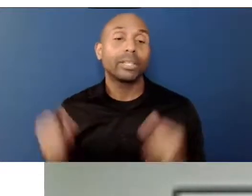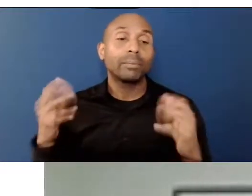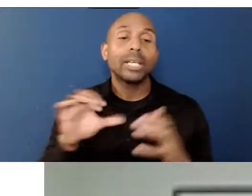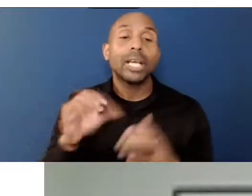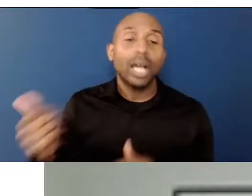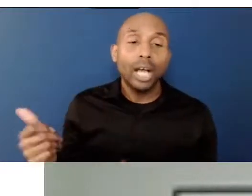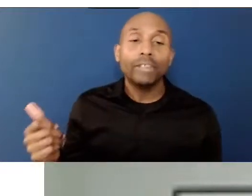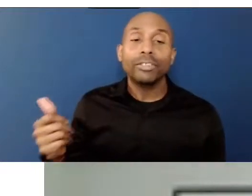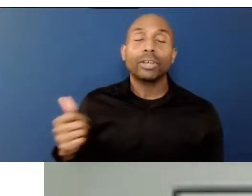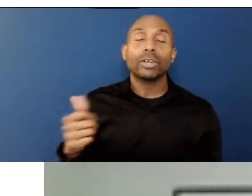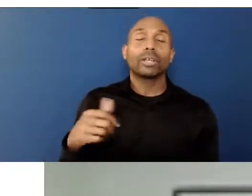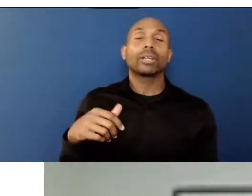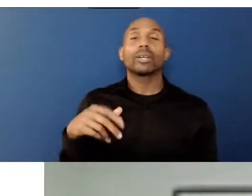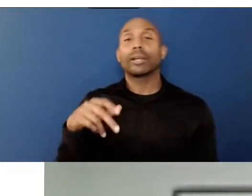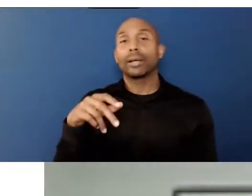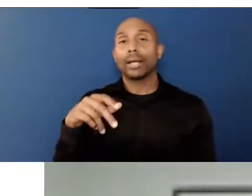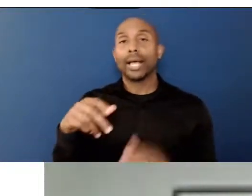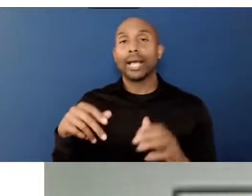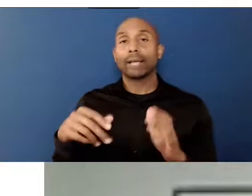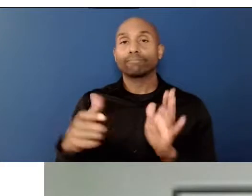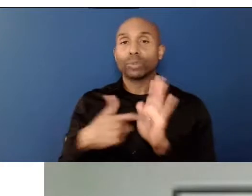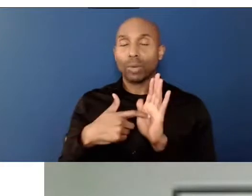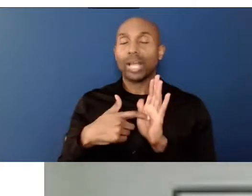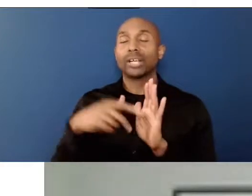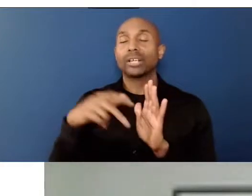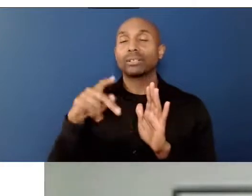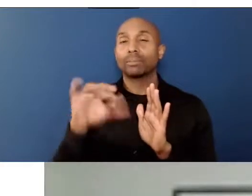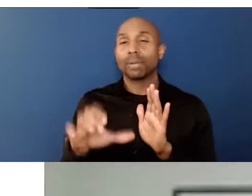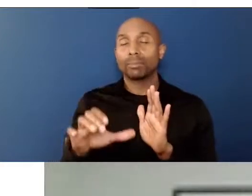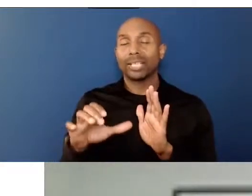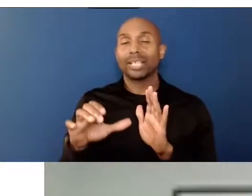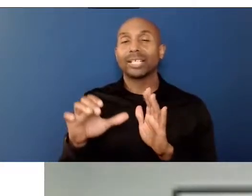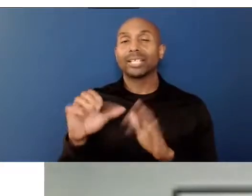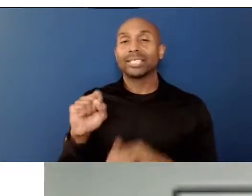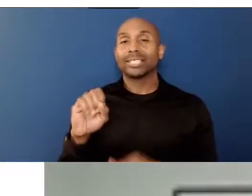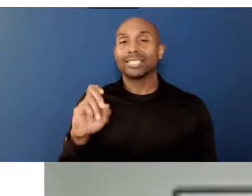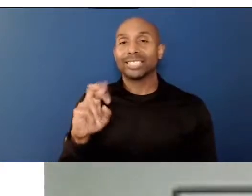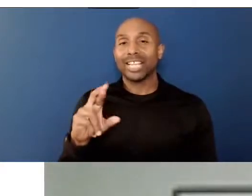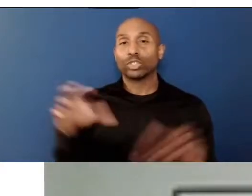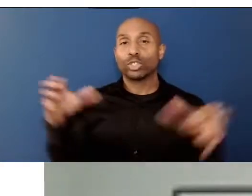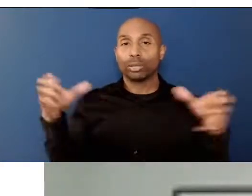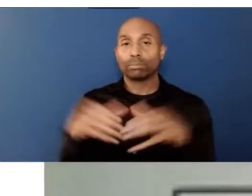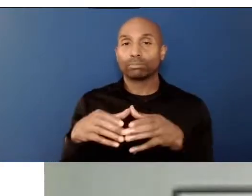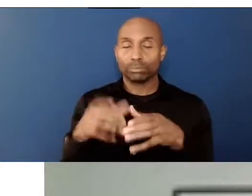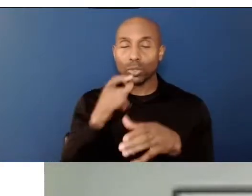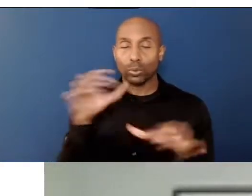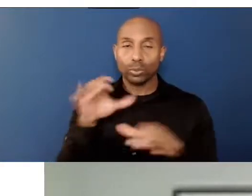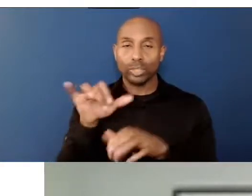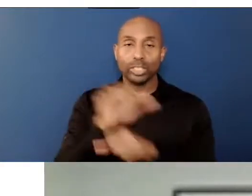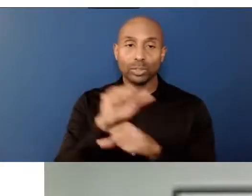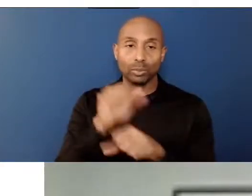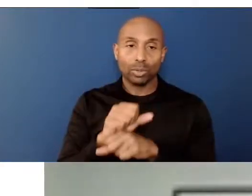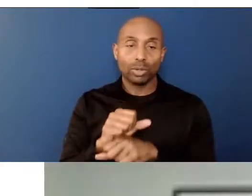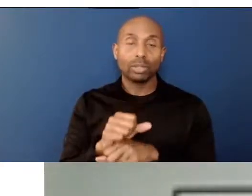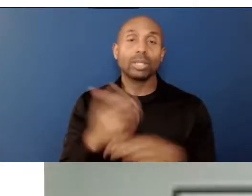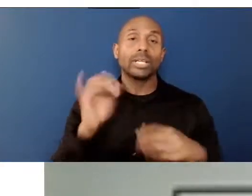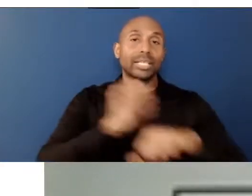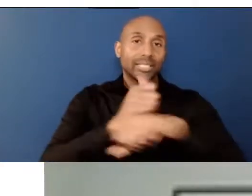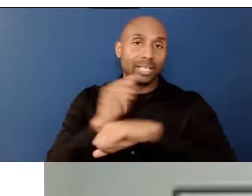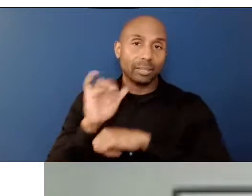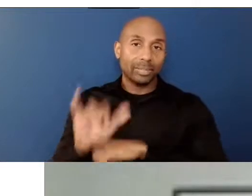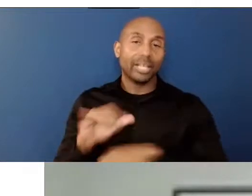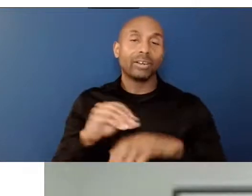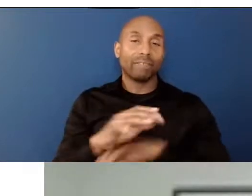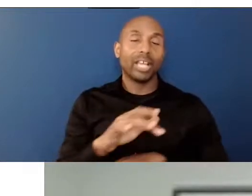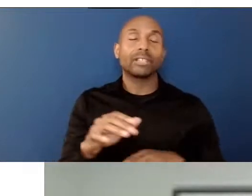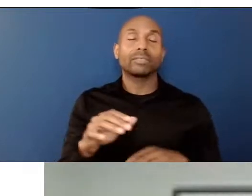have begun this work and have started assembling their advisory committees. Many have had their inaugural